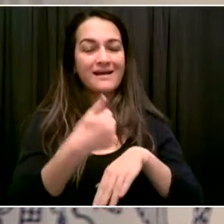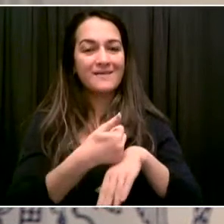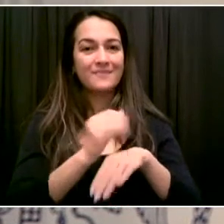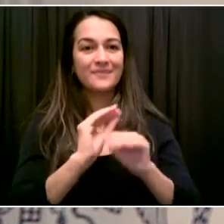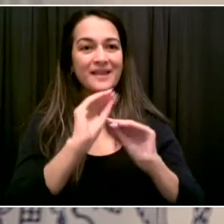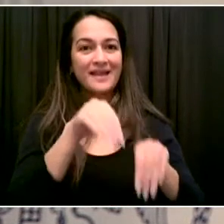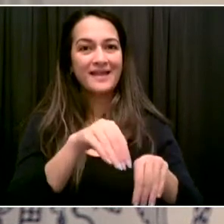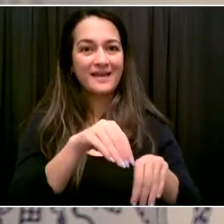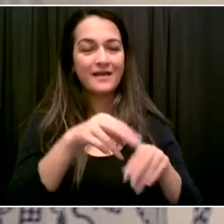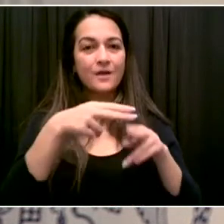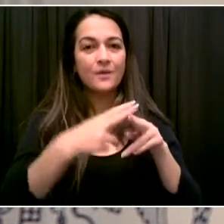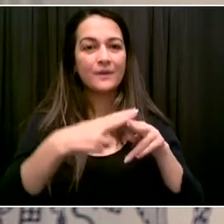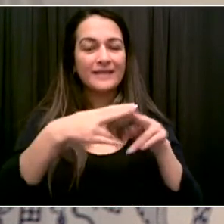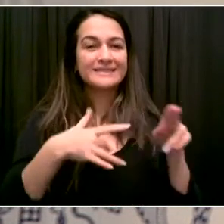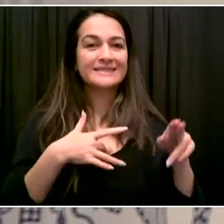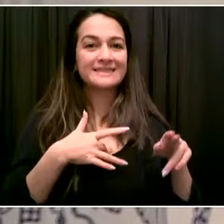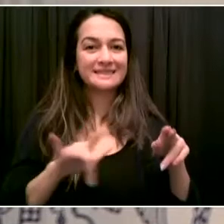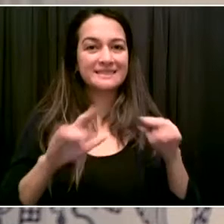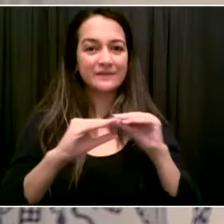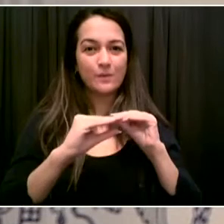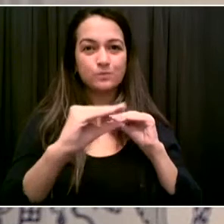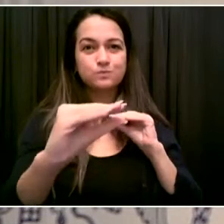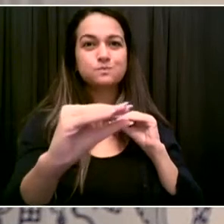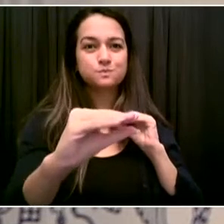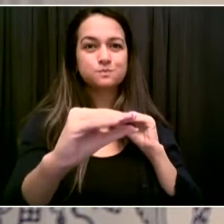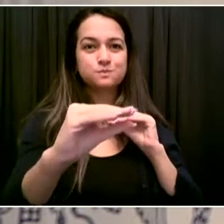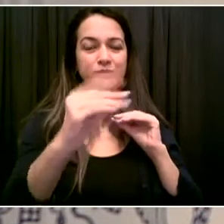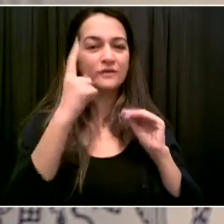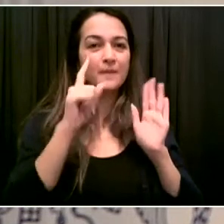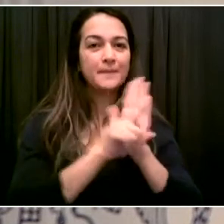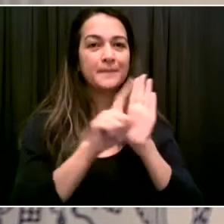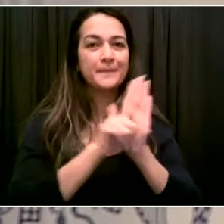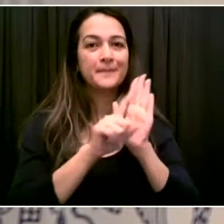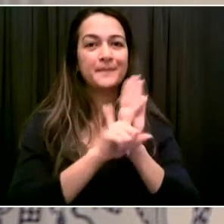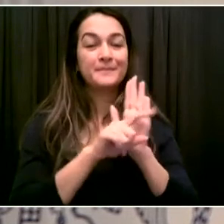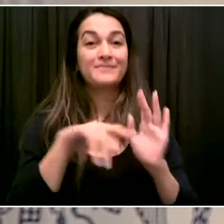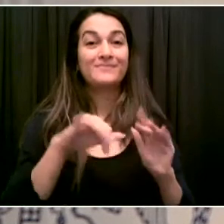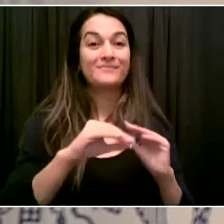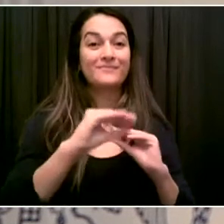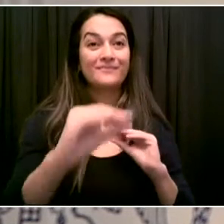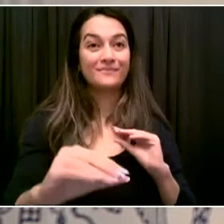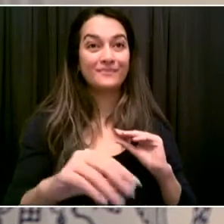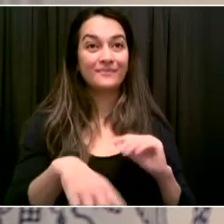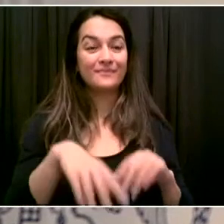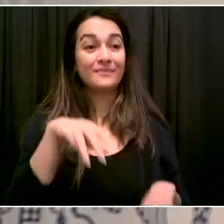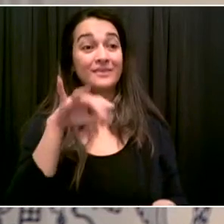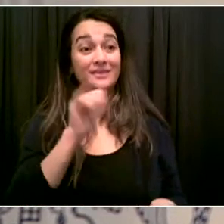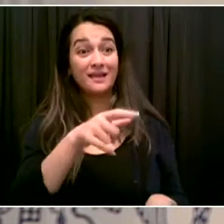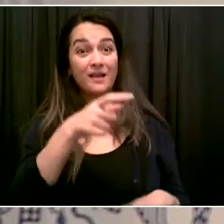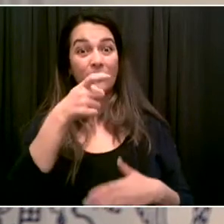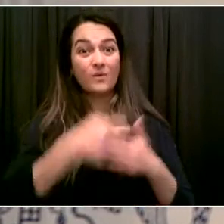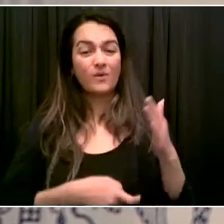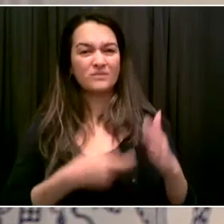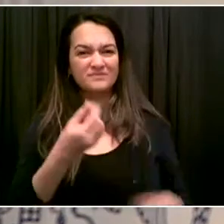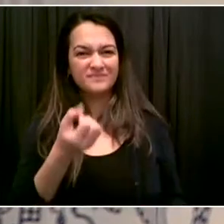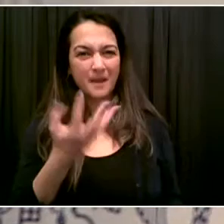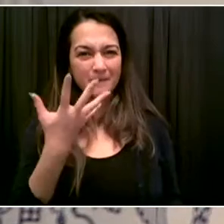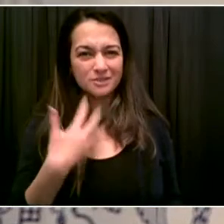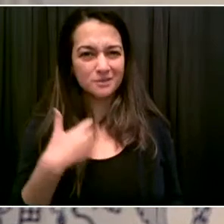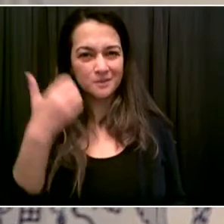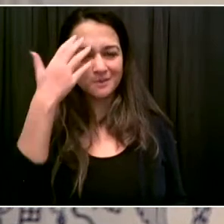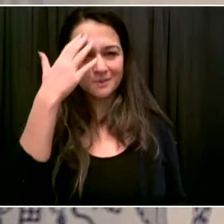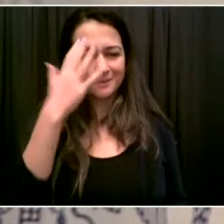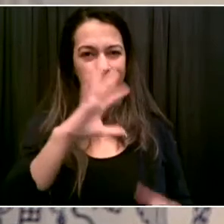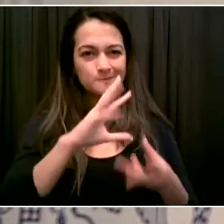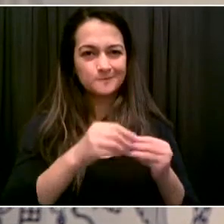federal infrastructure plays into this whole plan? Yeah, I'll start, and then if Hank and Jimmy want to add.